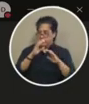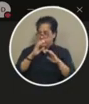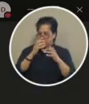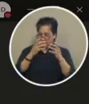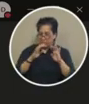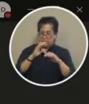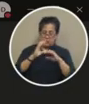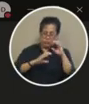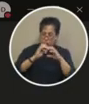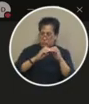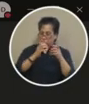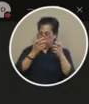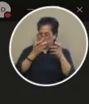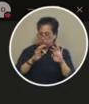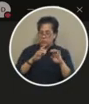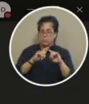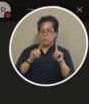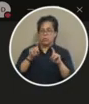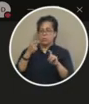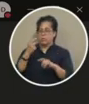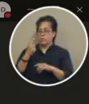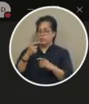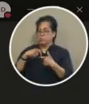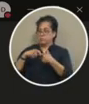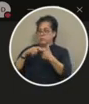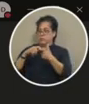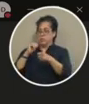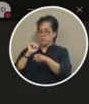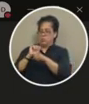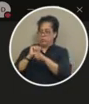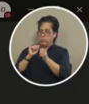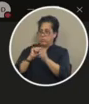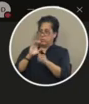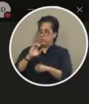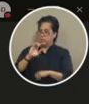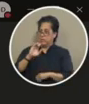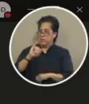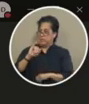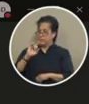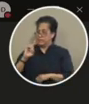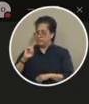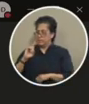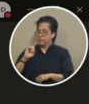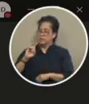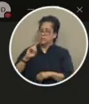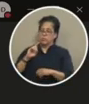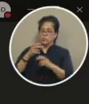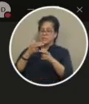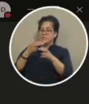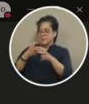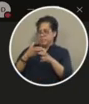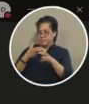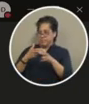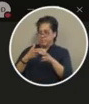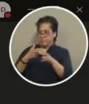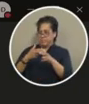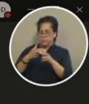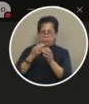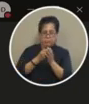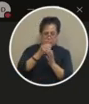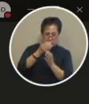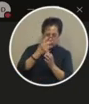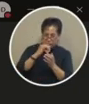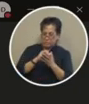the construction. And so I think what was pending, and I've been working closely with Capital CID, what's pending is the name so that we can do the purchasing for